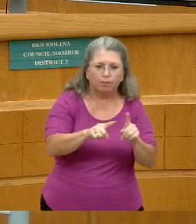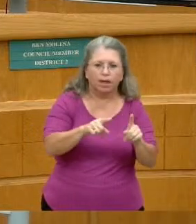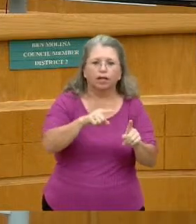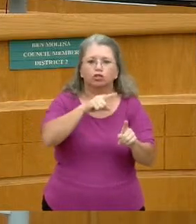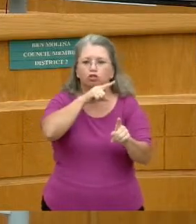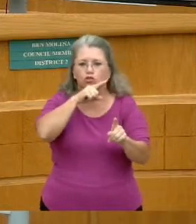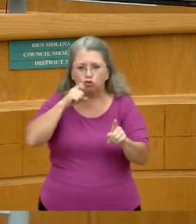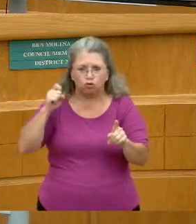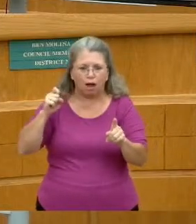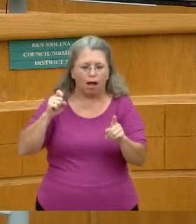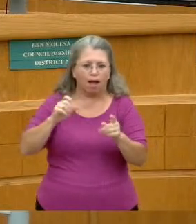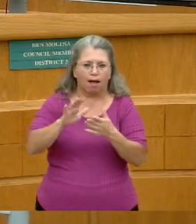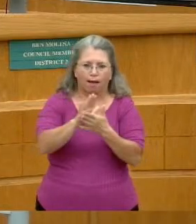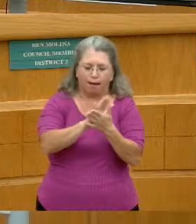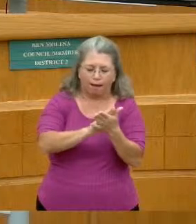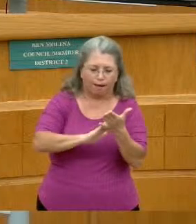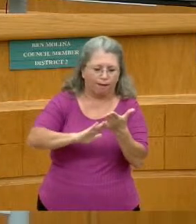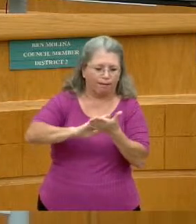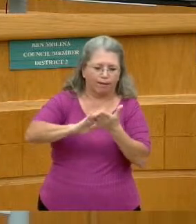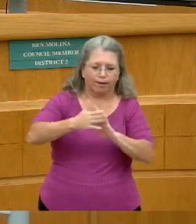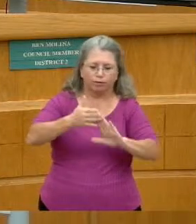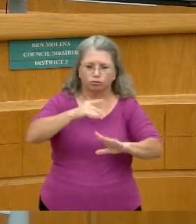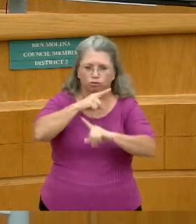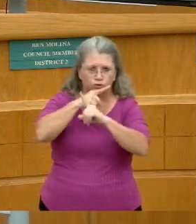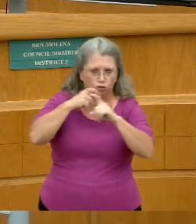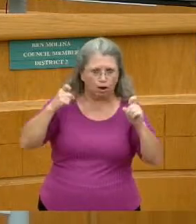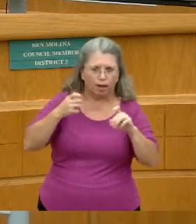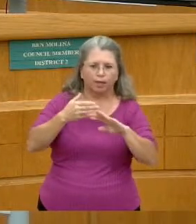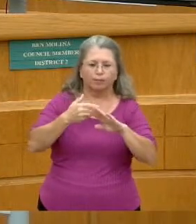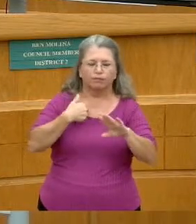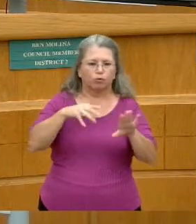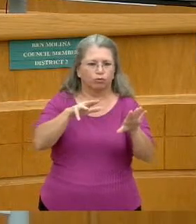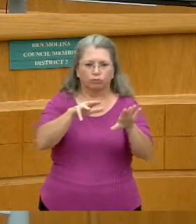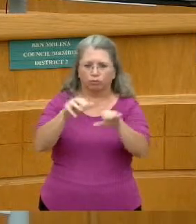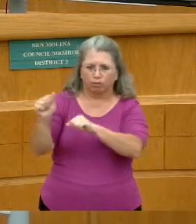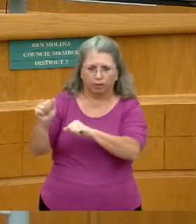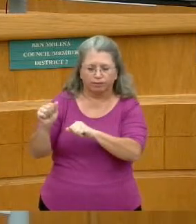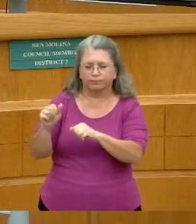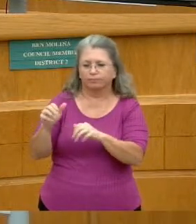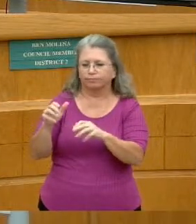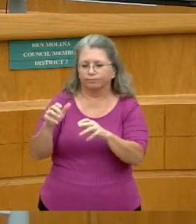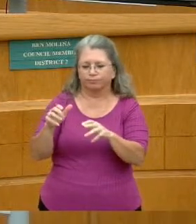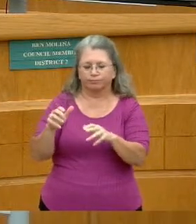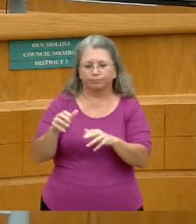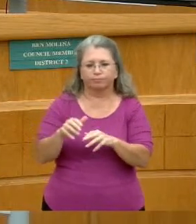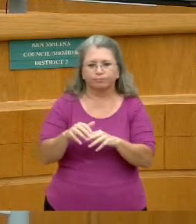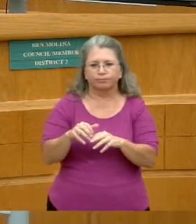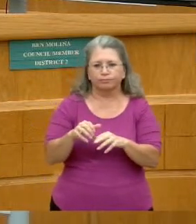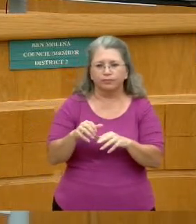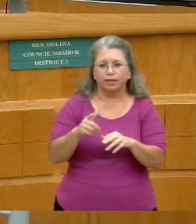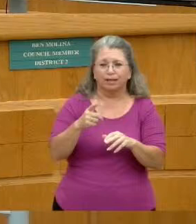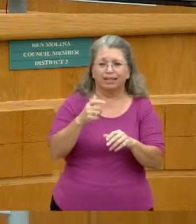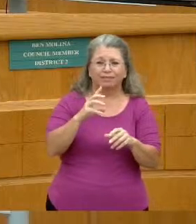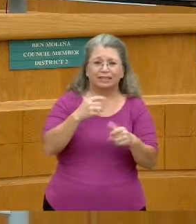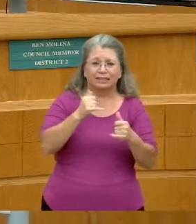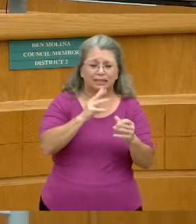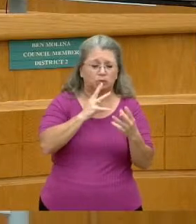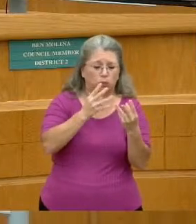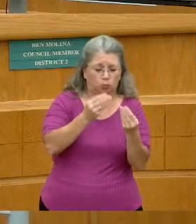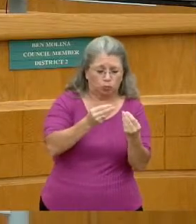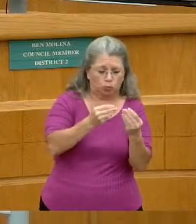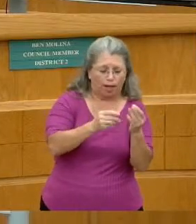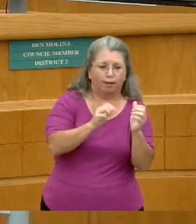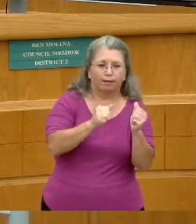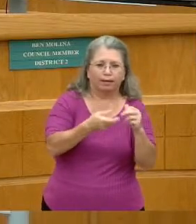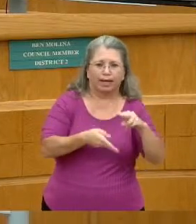them thoroughly before you leave the bathroom or wherever you are that you're washing them, so you don't increase your chances of picking up